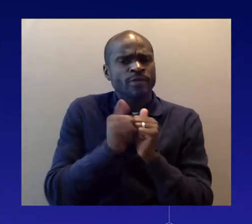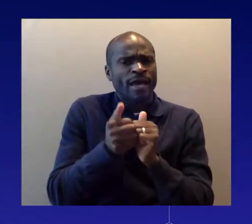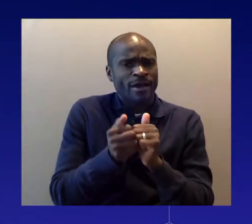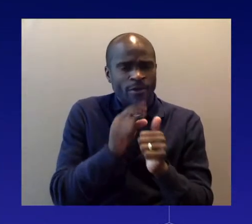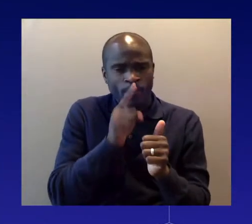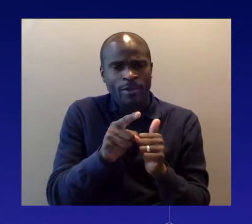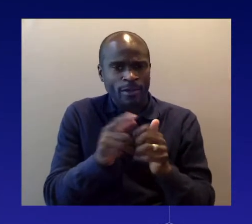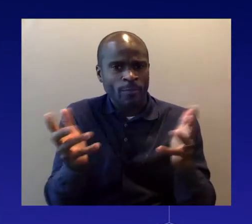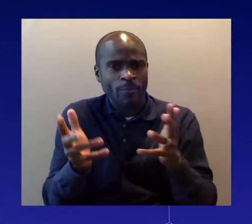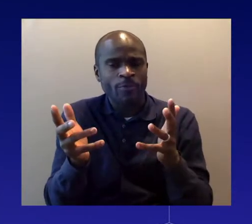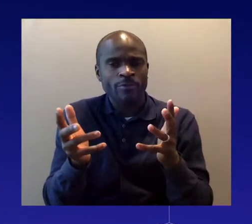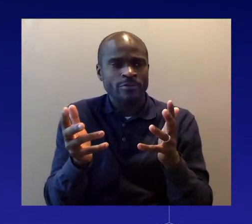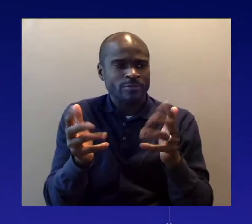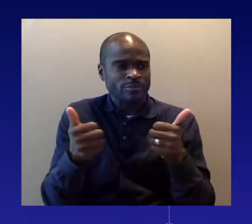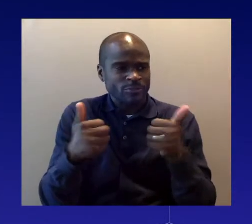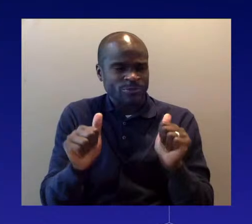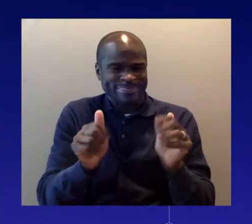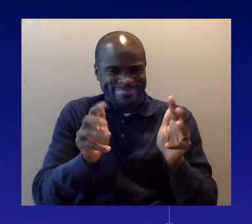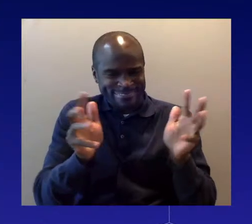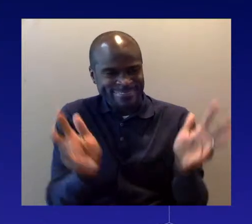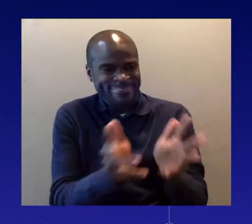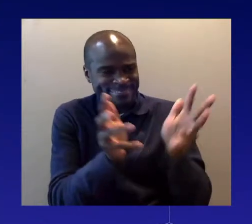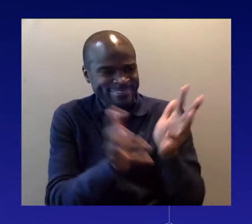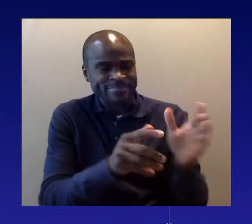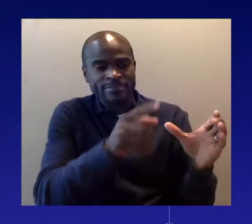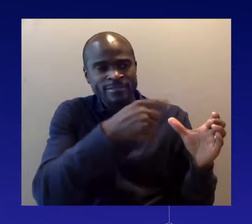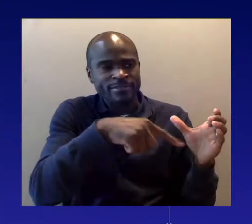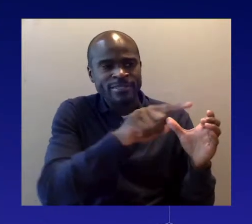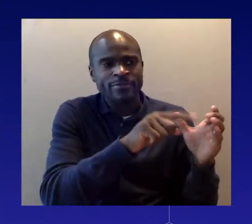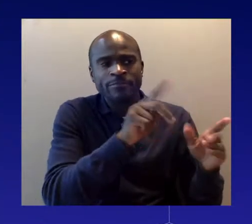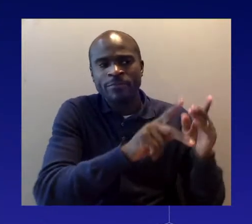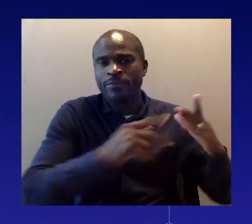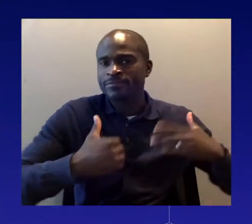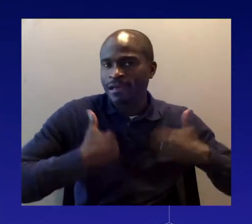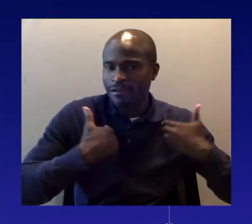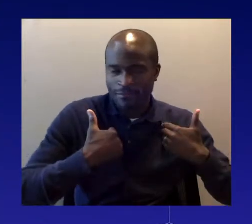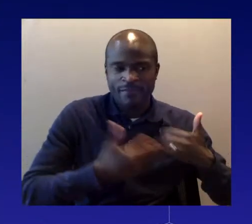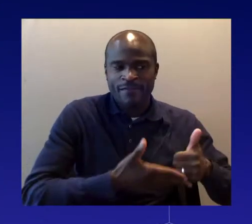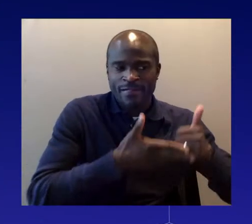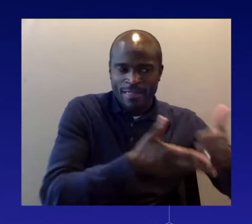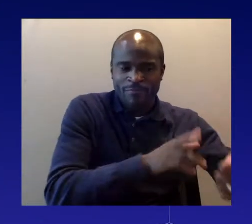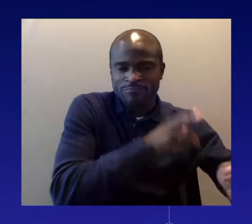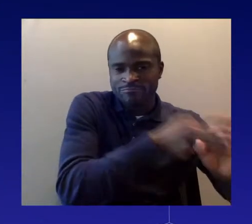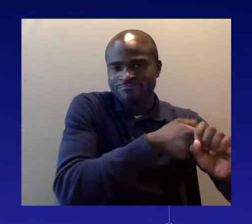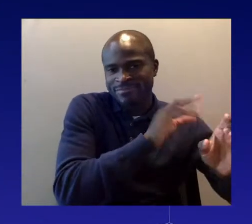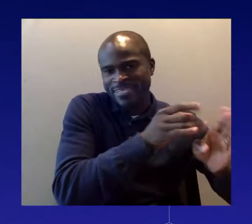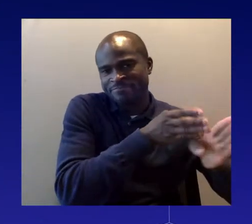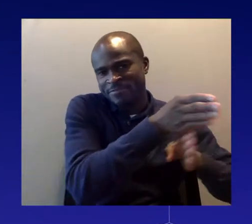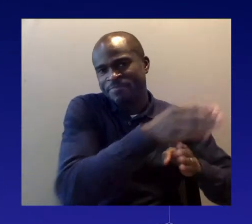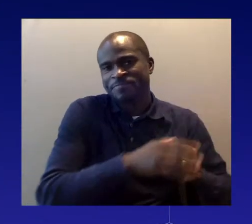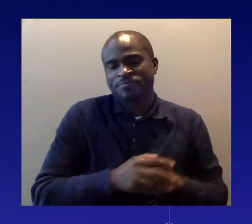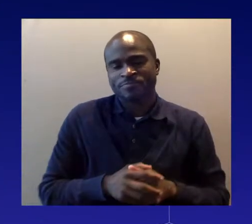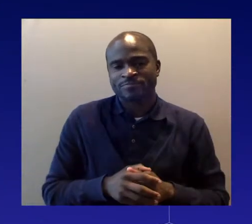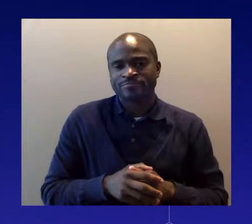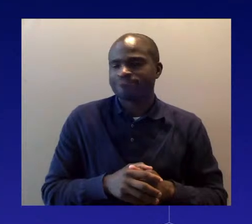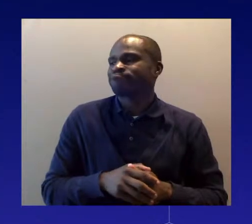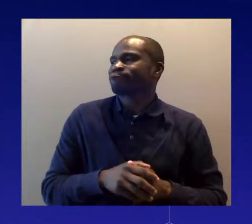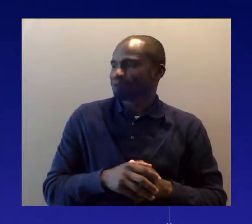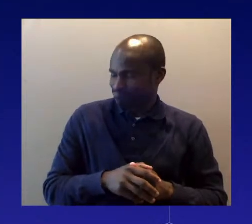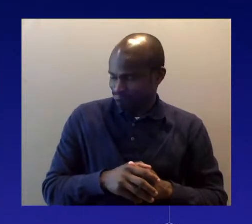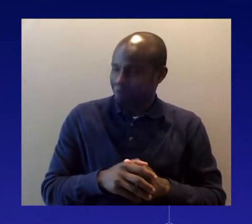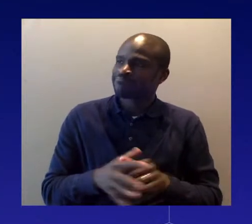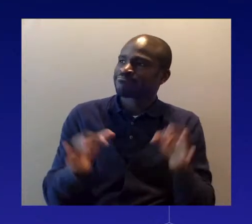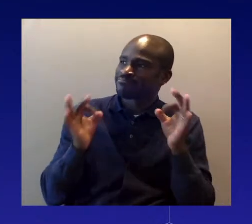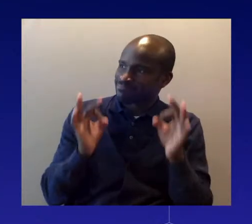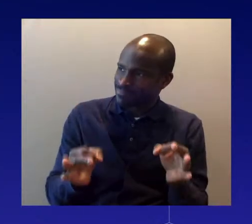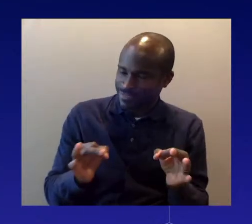the research pipeline? Well, it certainly starts and continues with conversations like these, certainly is led in our communities and by so many of